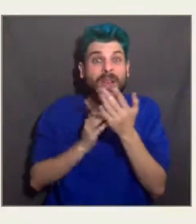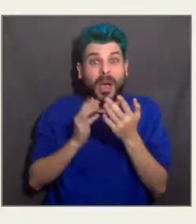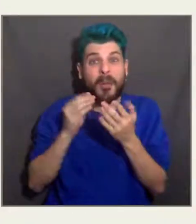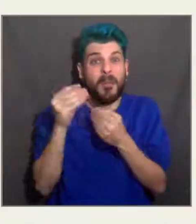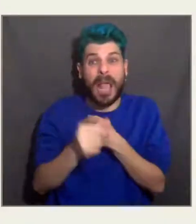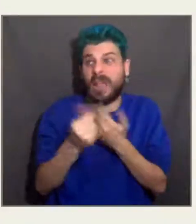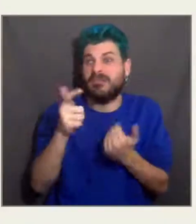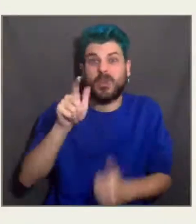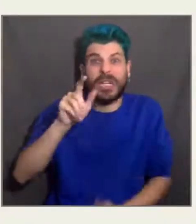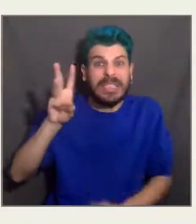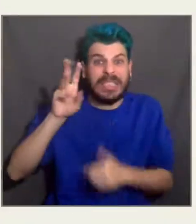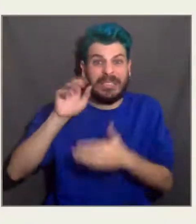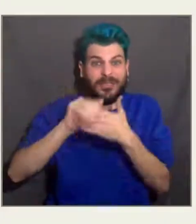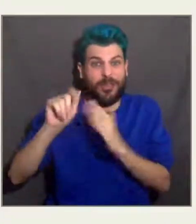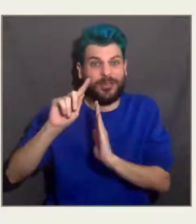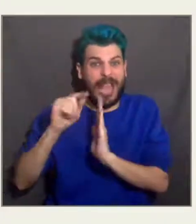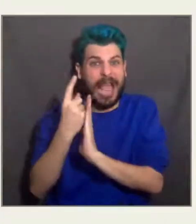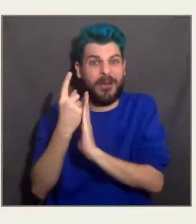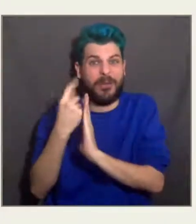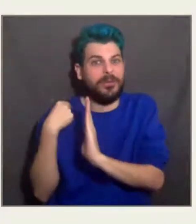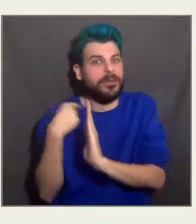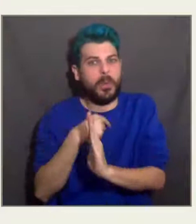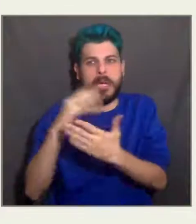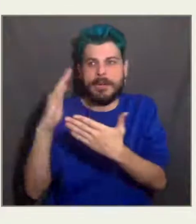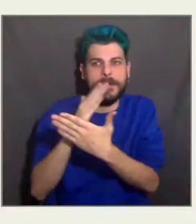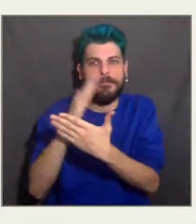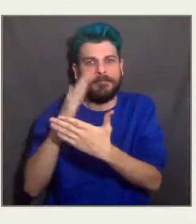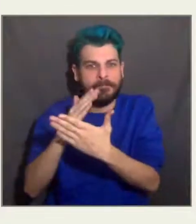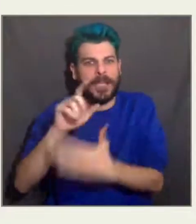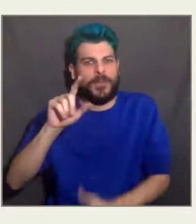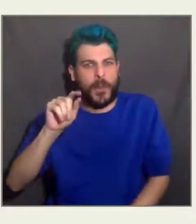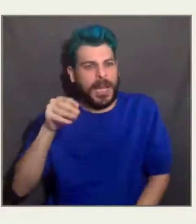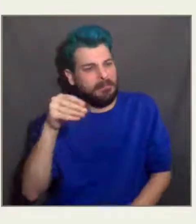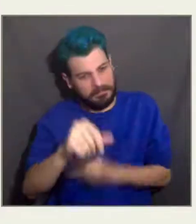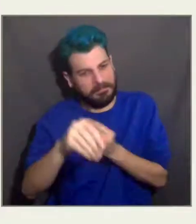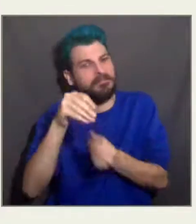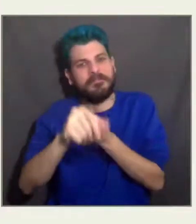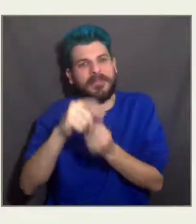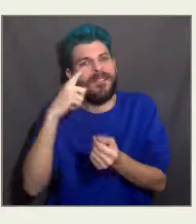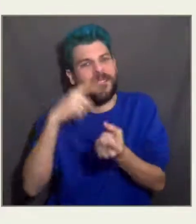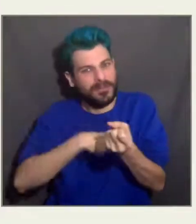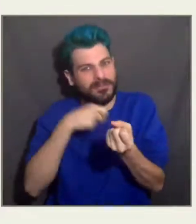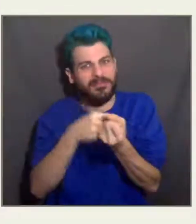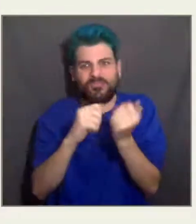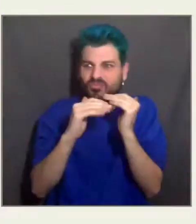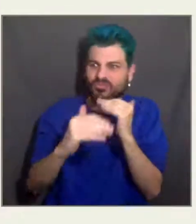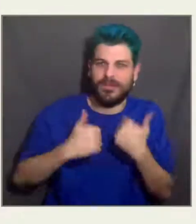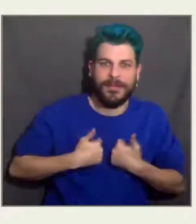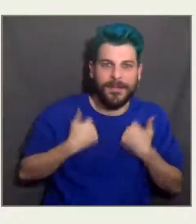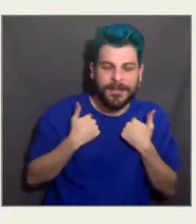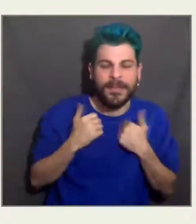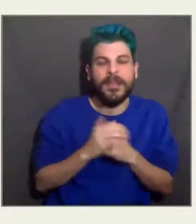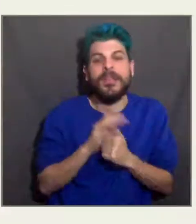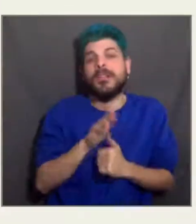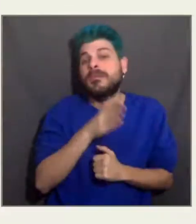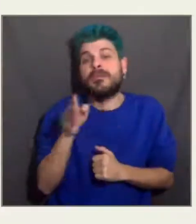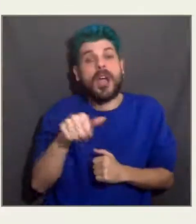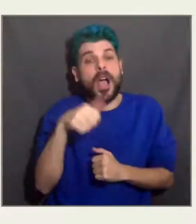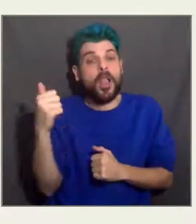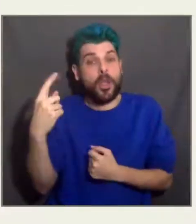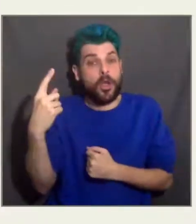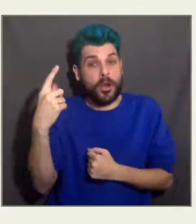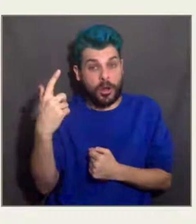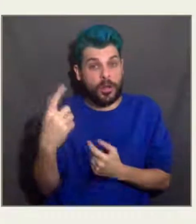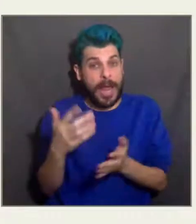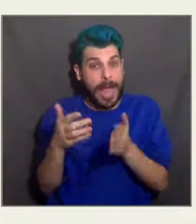ways. There's a long laundry list that we can go through of other things that there was a request that we work with Reimagine Oregon